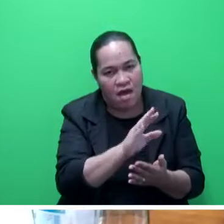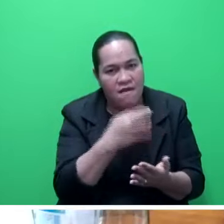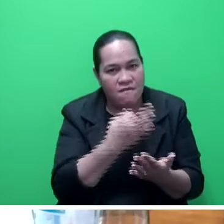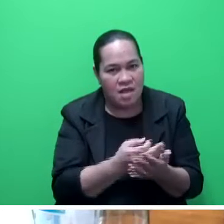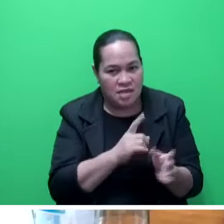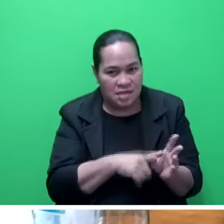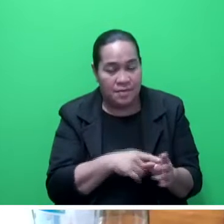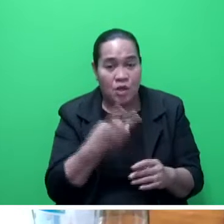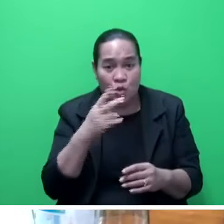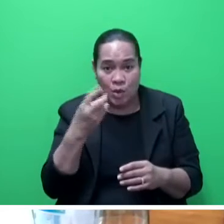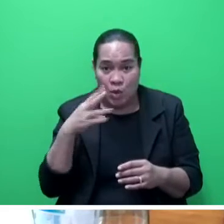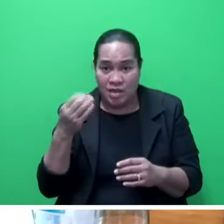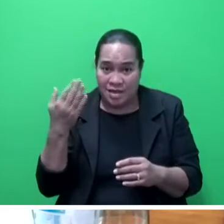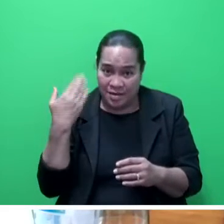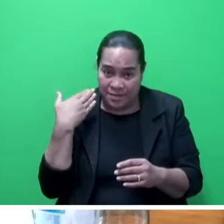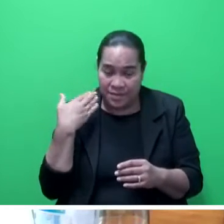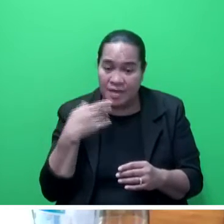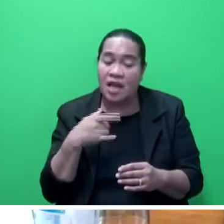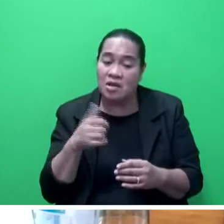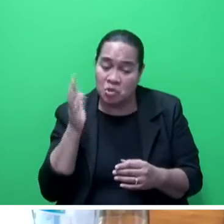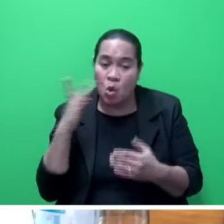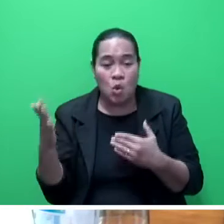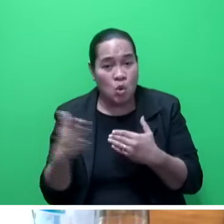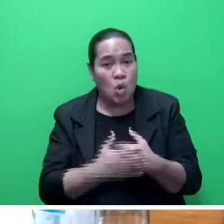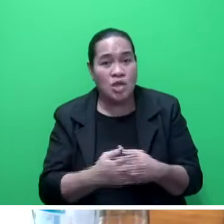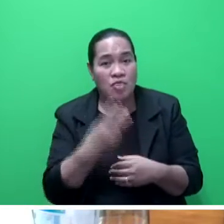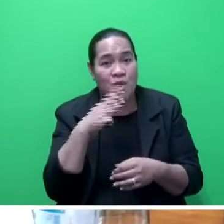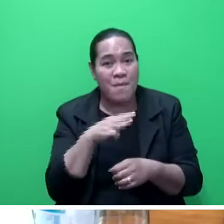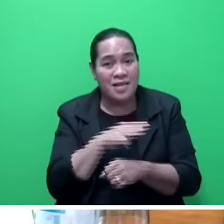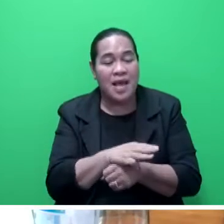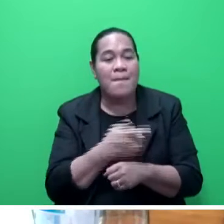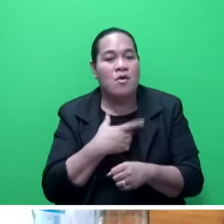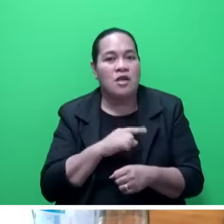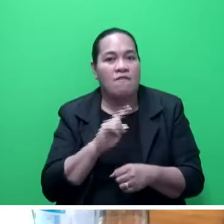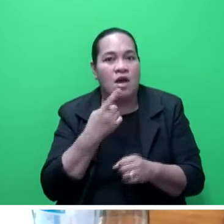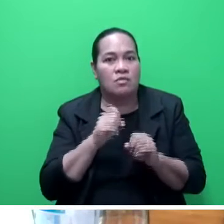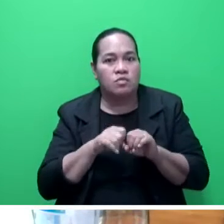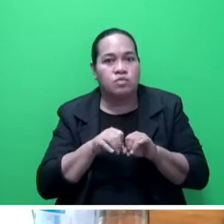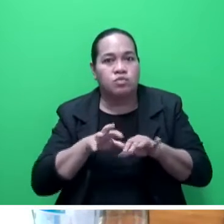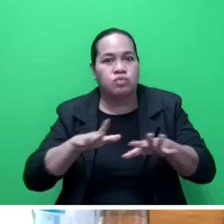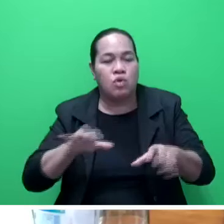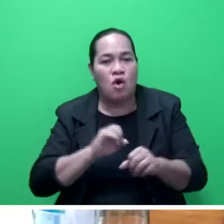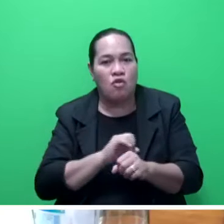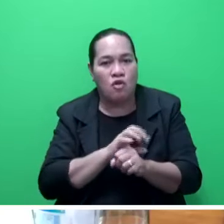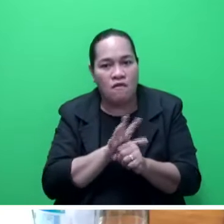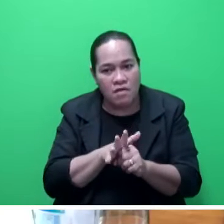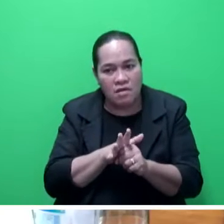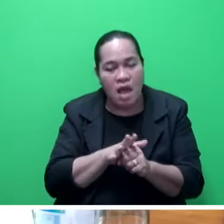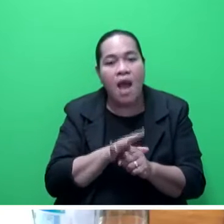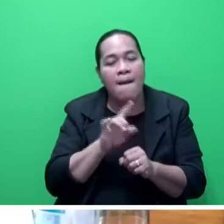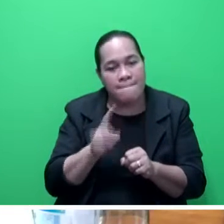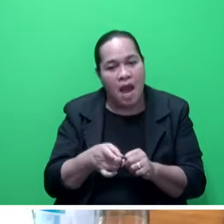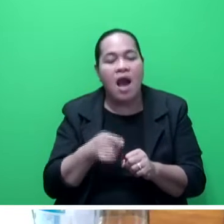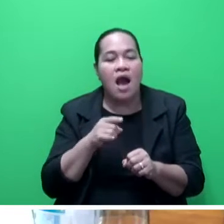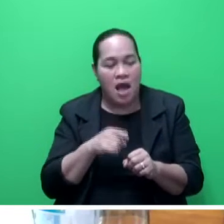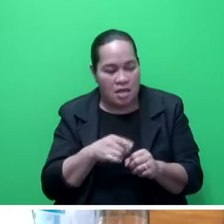In 2020, despite schools being closed for 3 months due to first wave of COVID-19, the ministry released